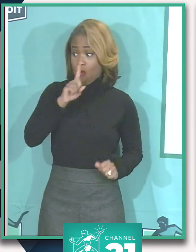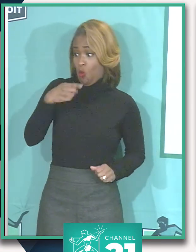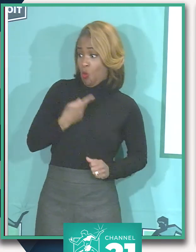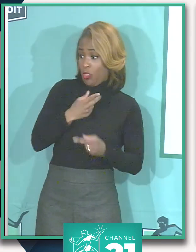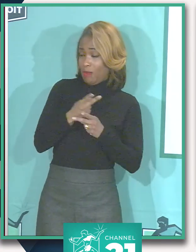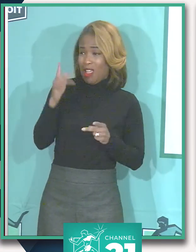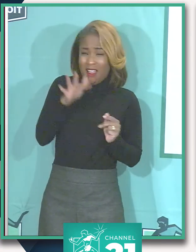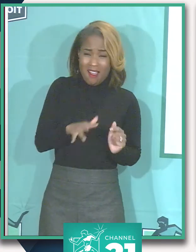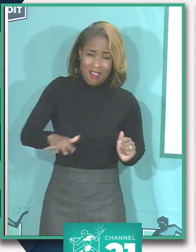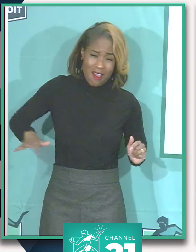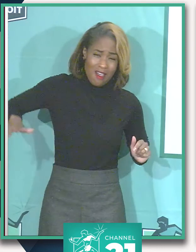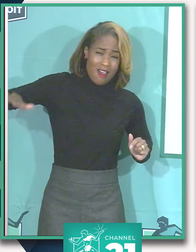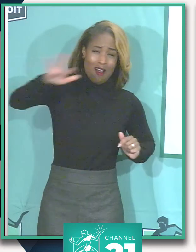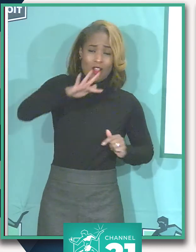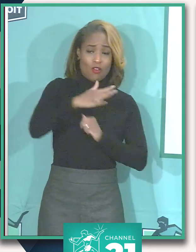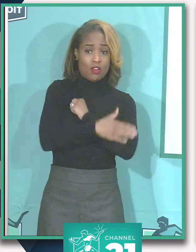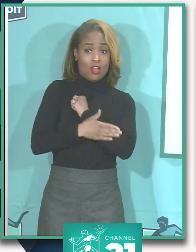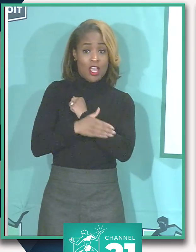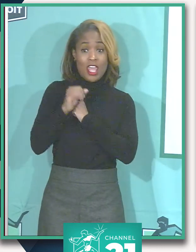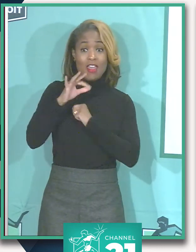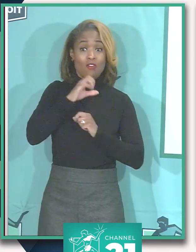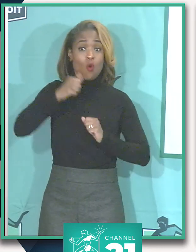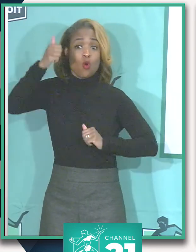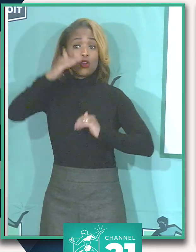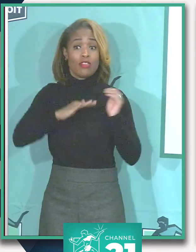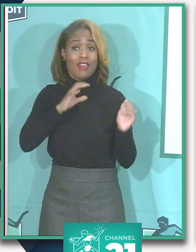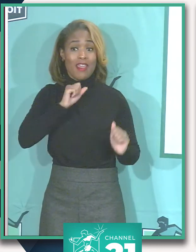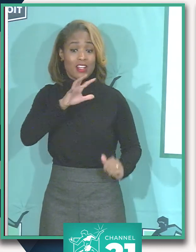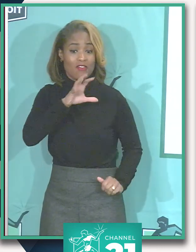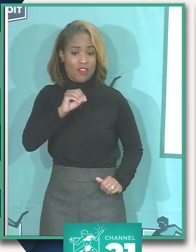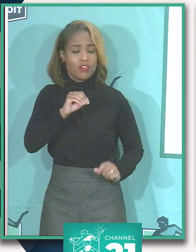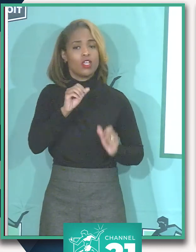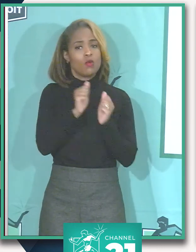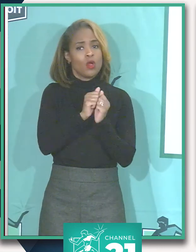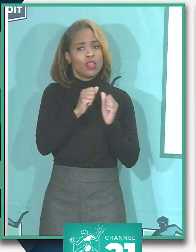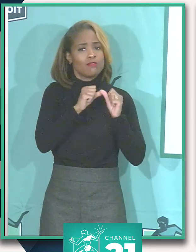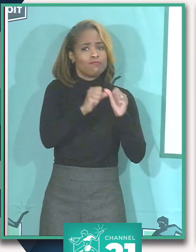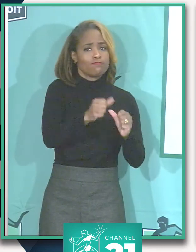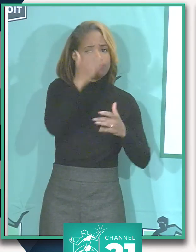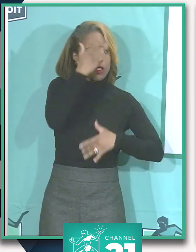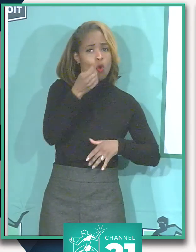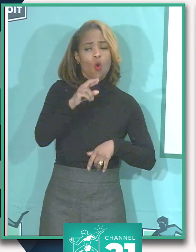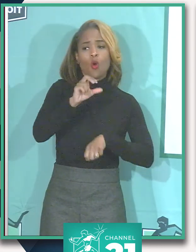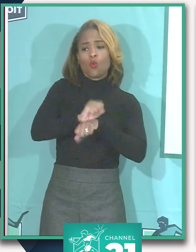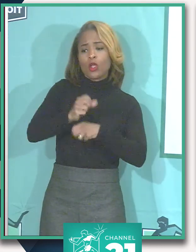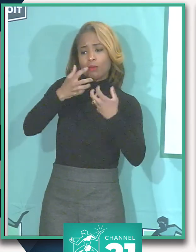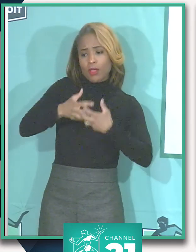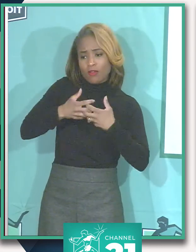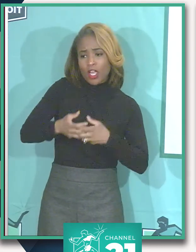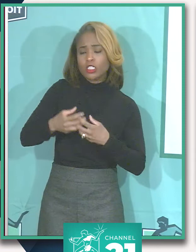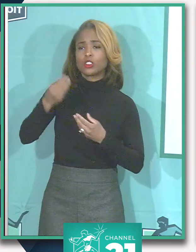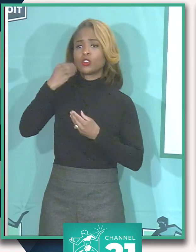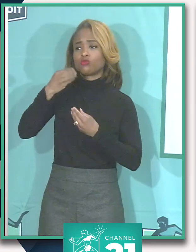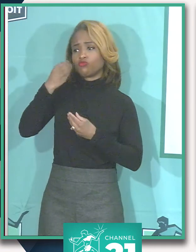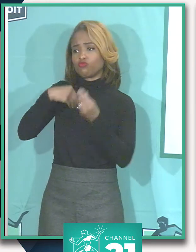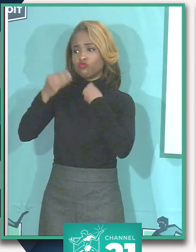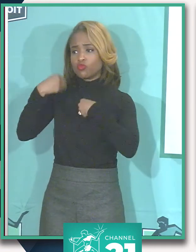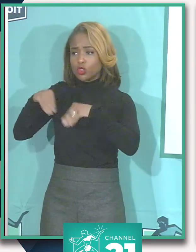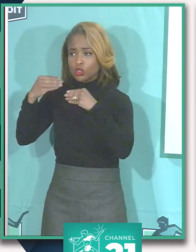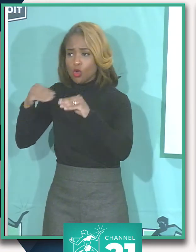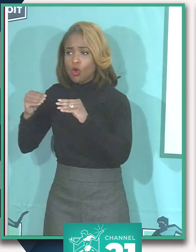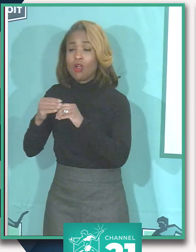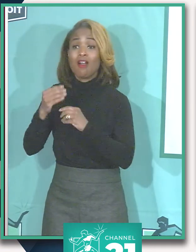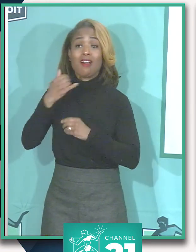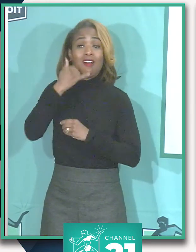where now, if you're over the age of 50 with a chronic condition, or you work in manufacturing, you work in grocery stores, call